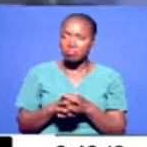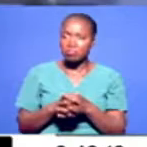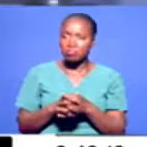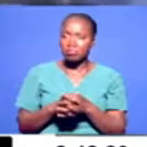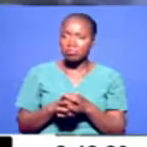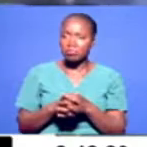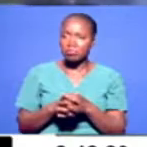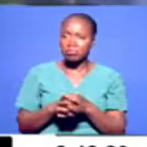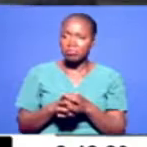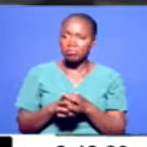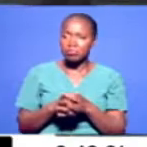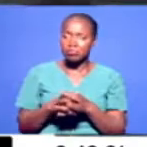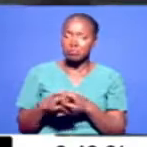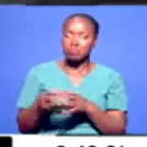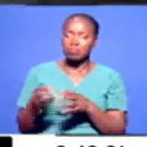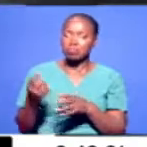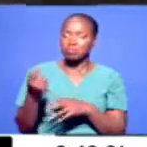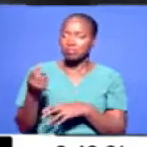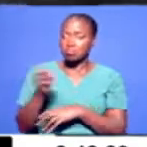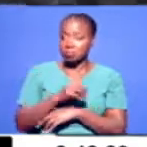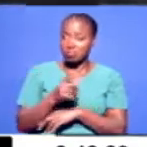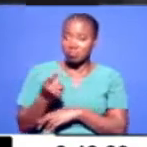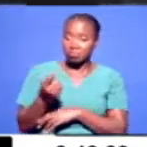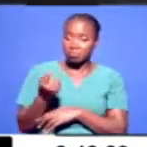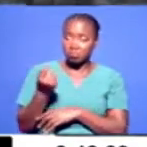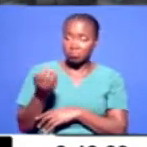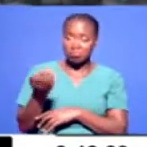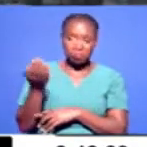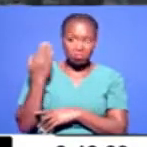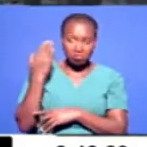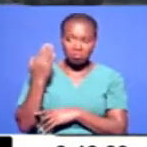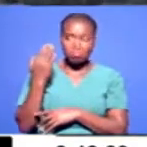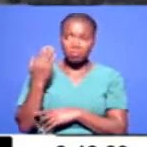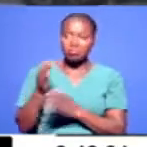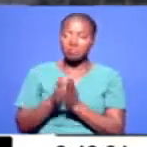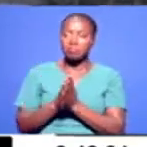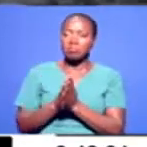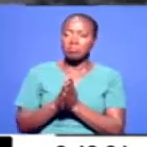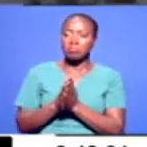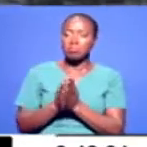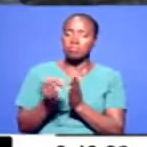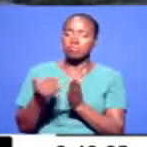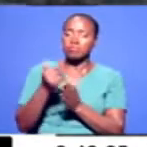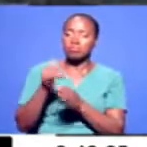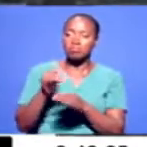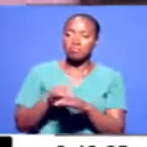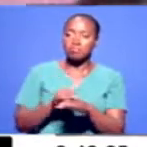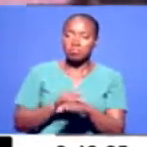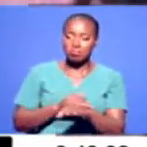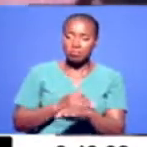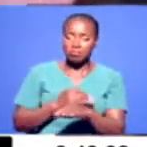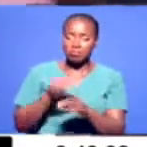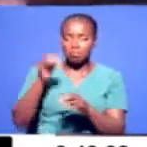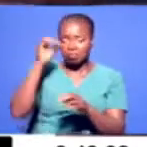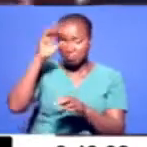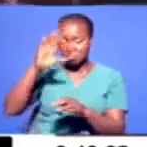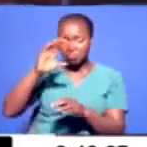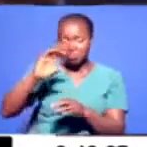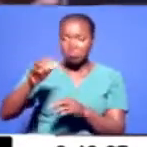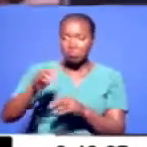A few days ago, the Mlamba family hosted a group of local acoustic artists in Kikuyu, Kiambu County.